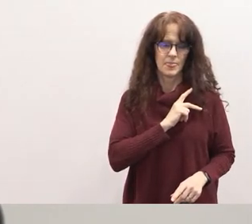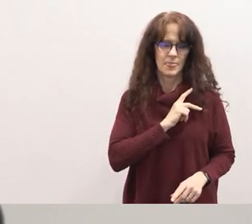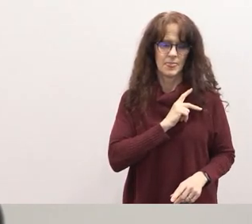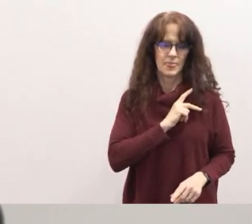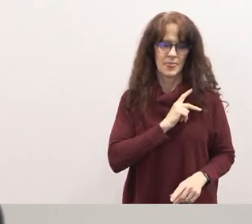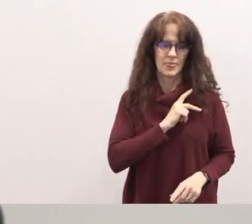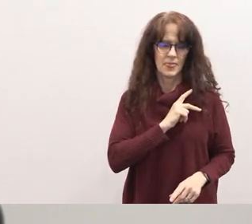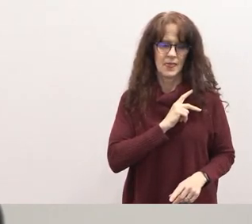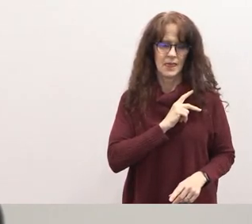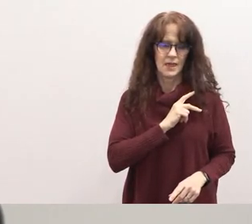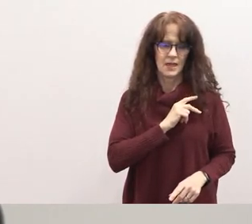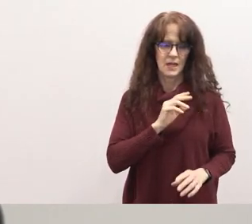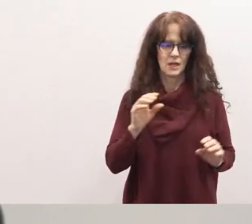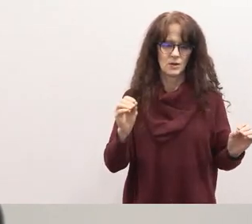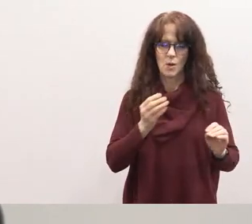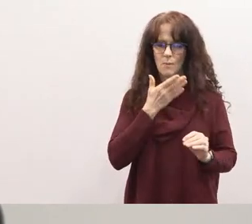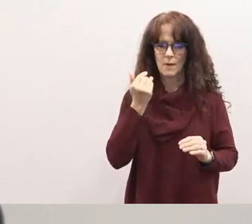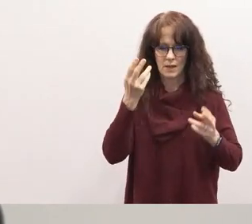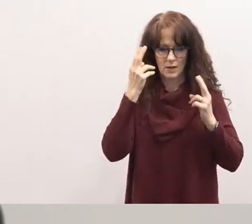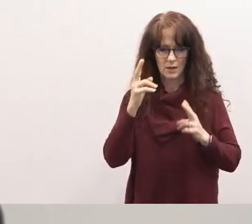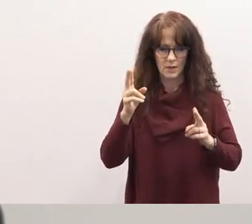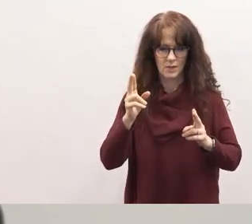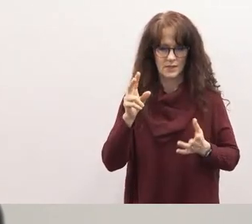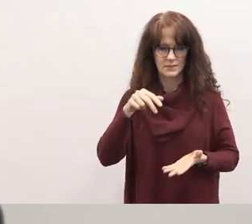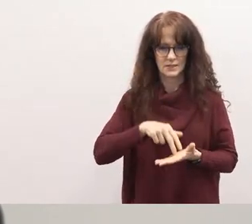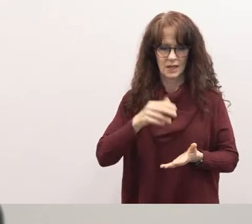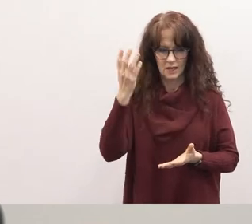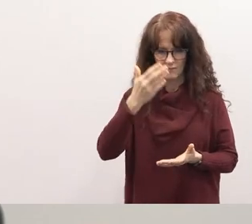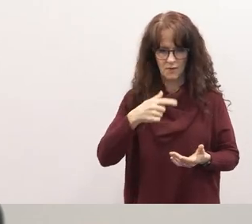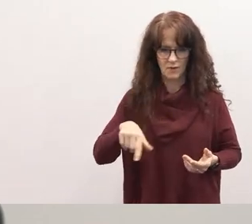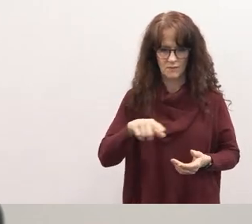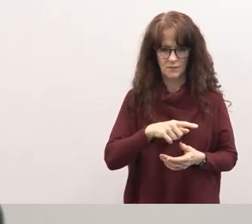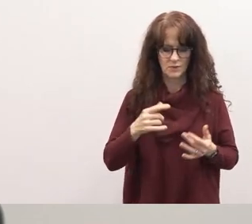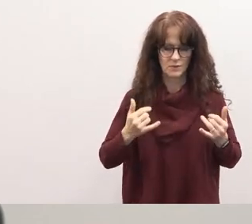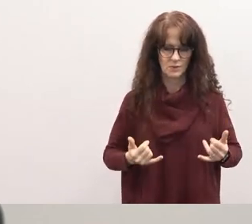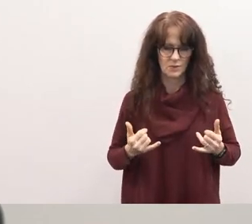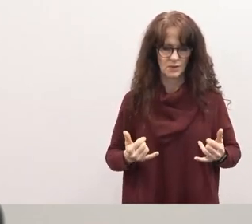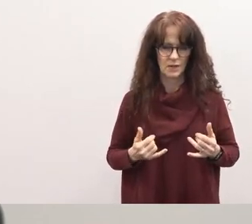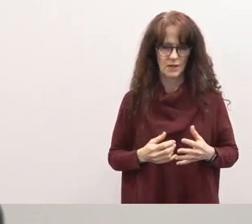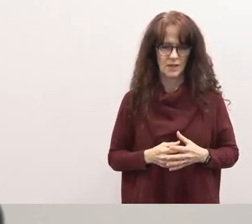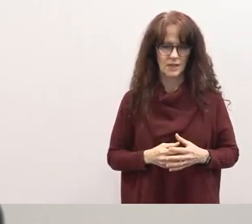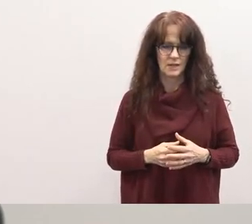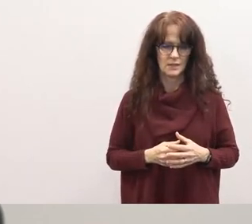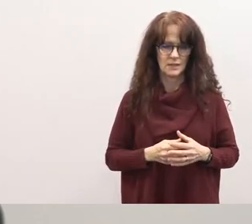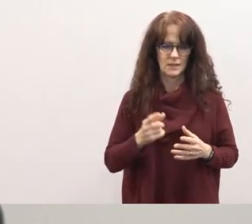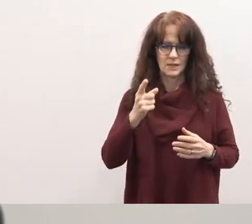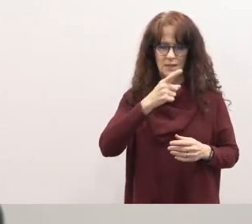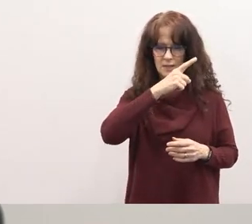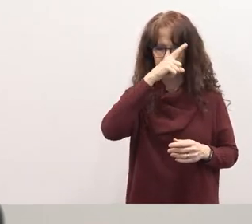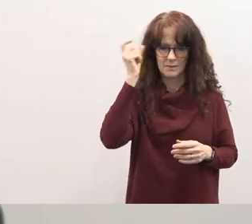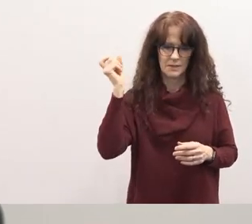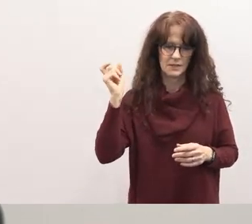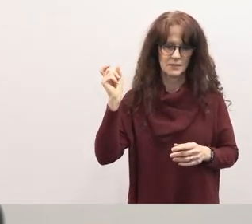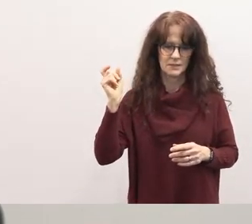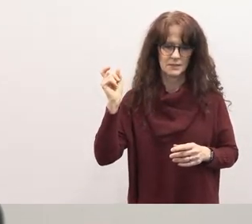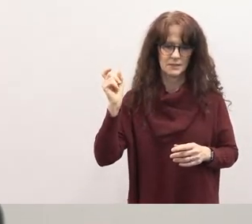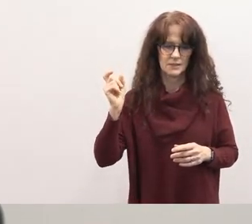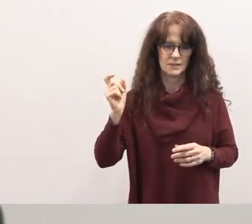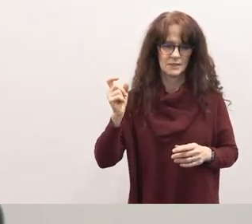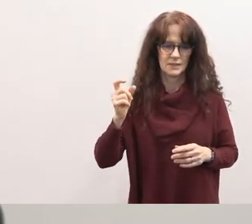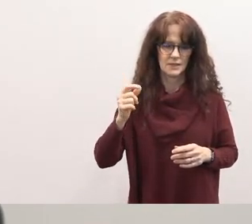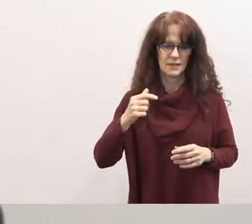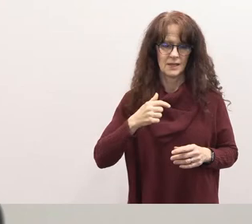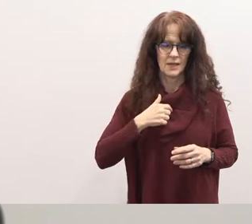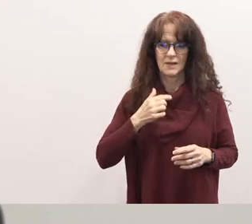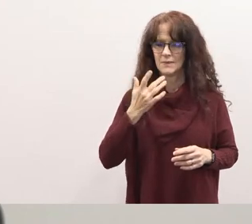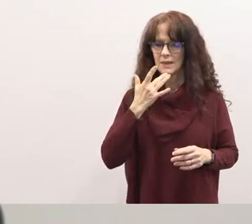there's no greater honor than to stand in front of you all tonight, because I'm one of the